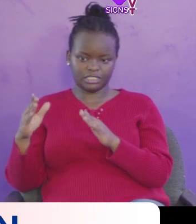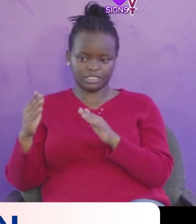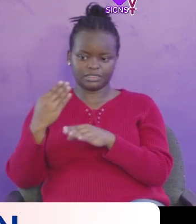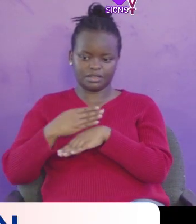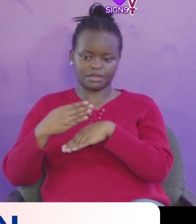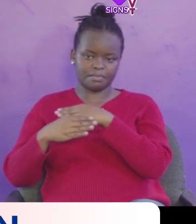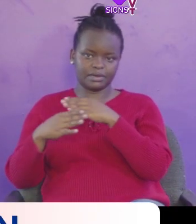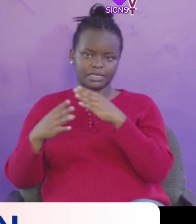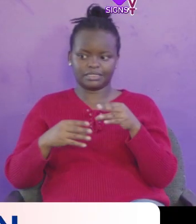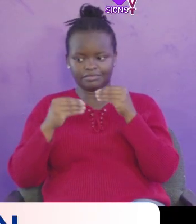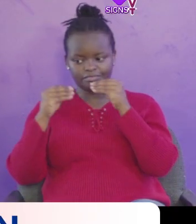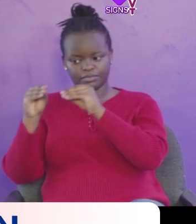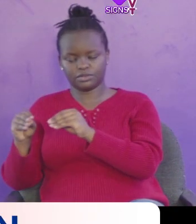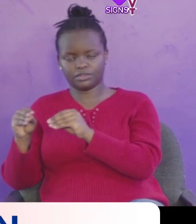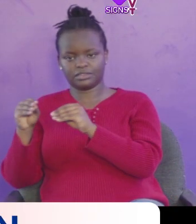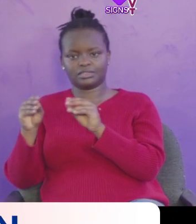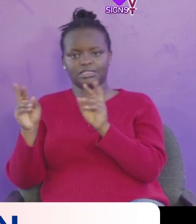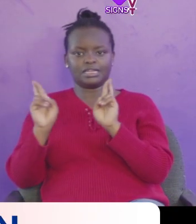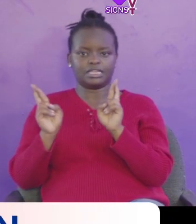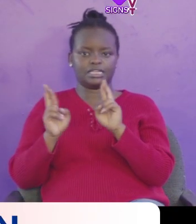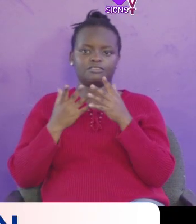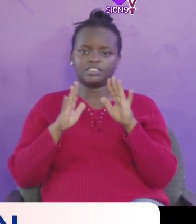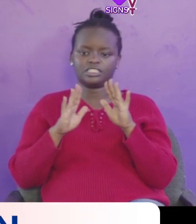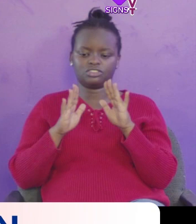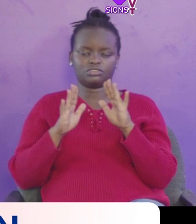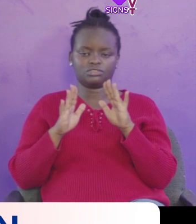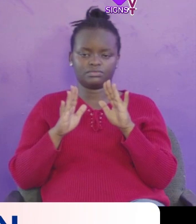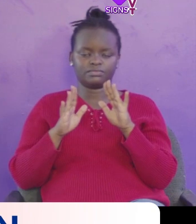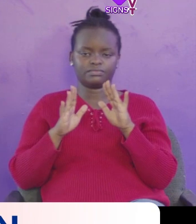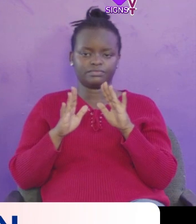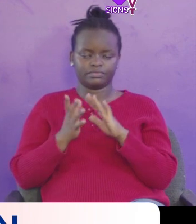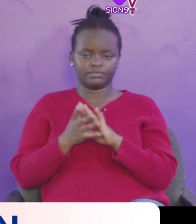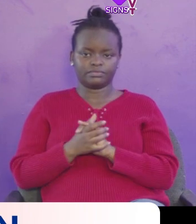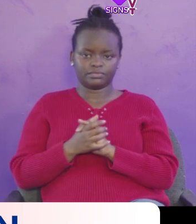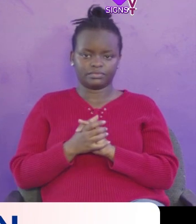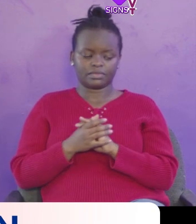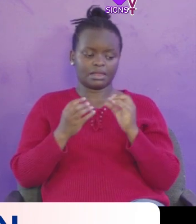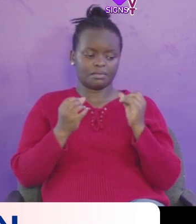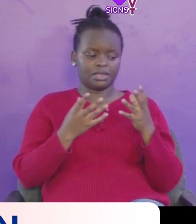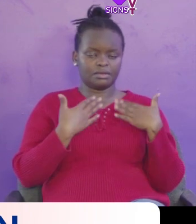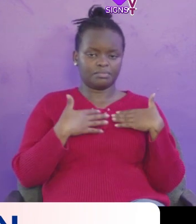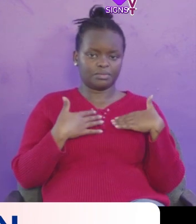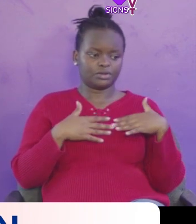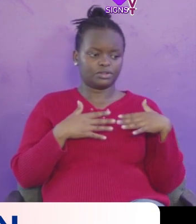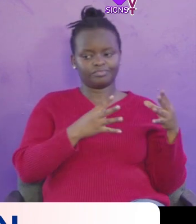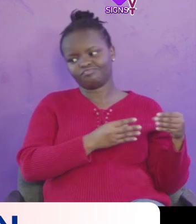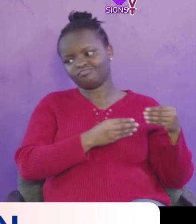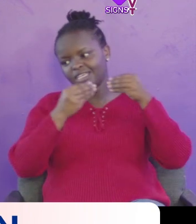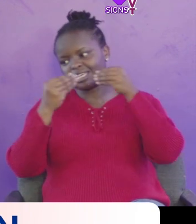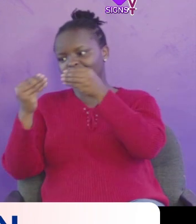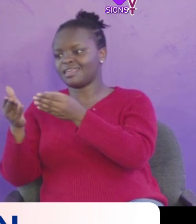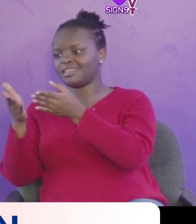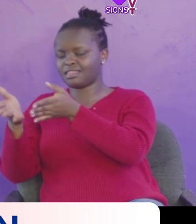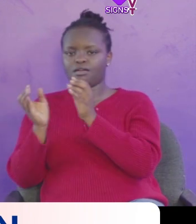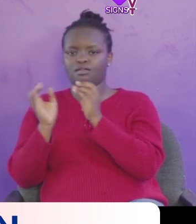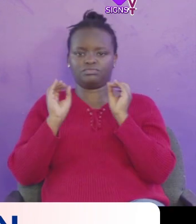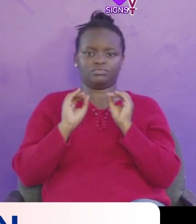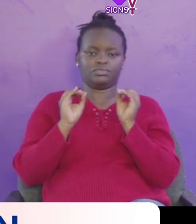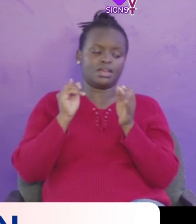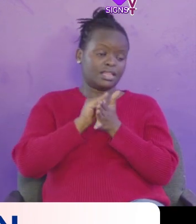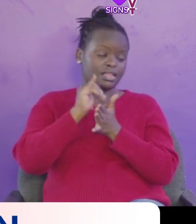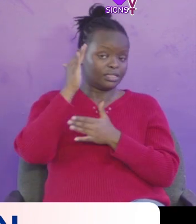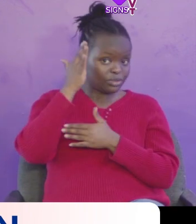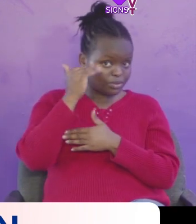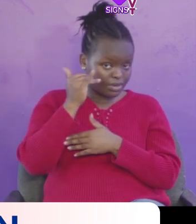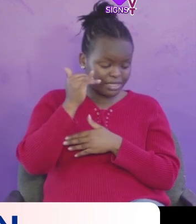ziko ready. So watu wengi wanakuwa demolished, they're not taken to those houses. That's